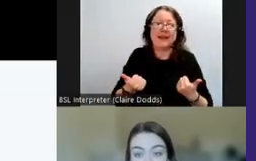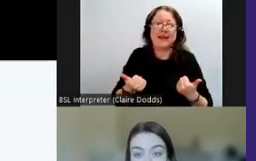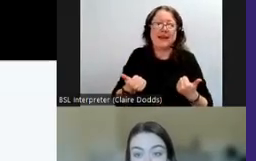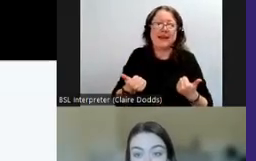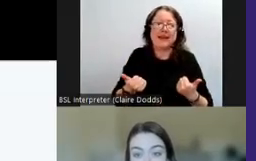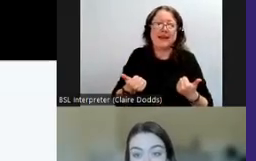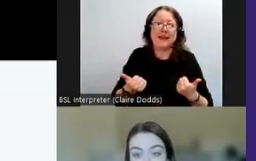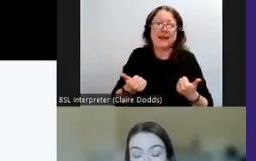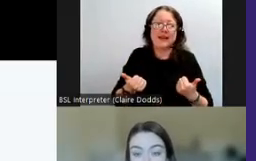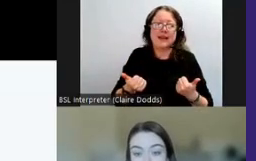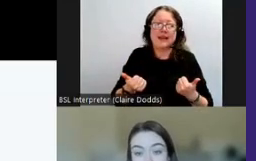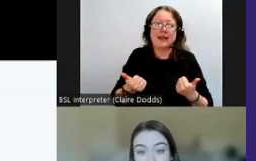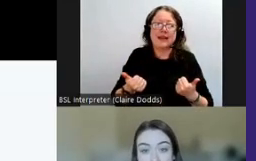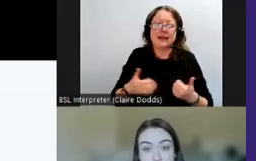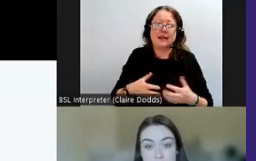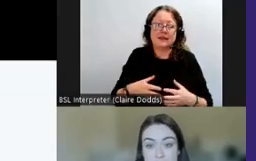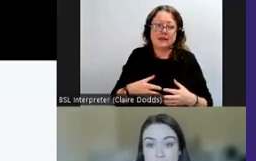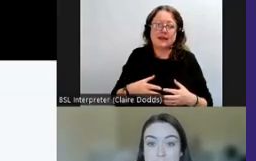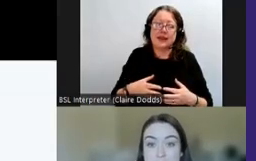Yeah.